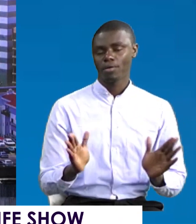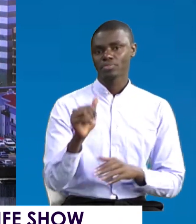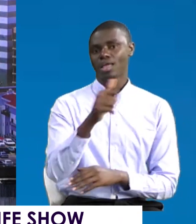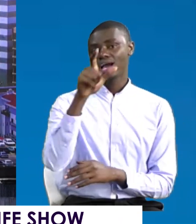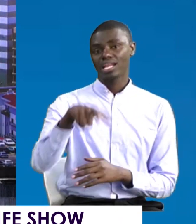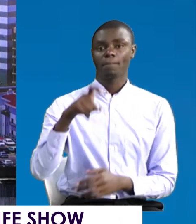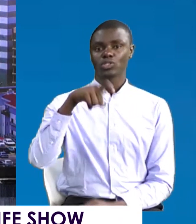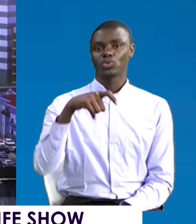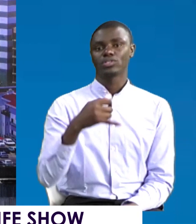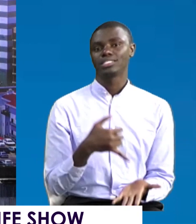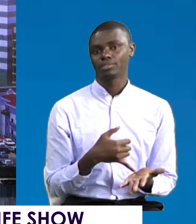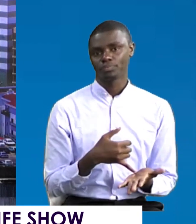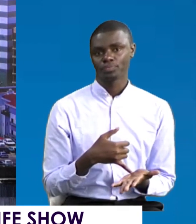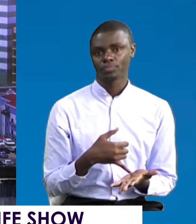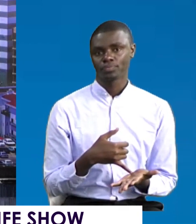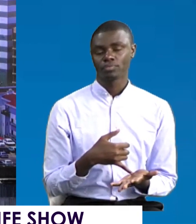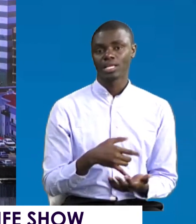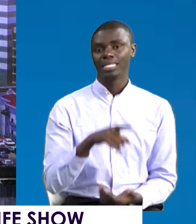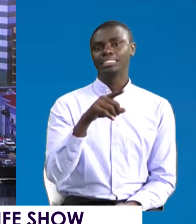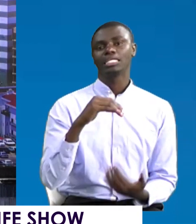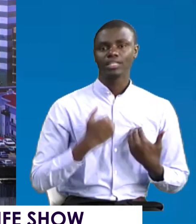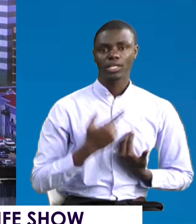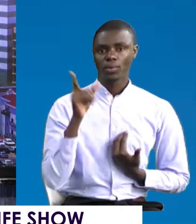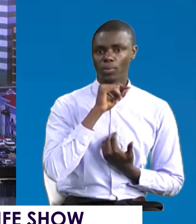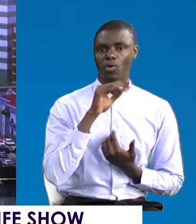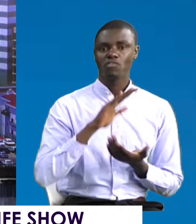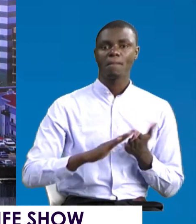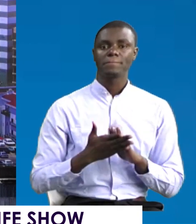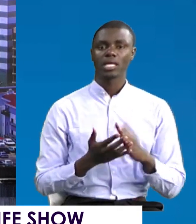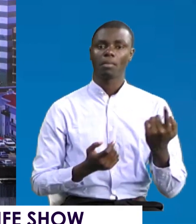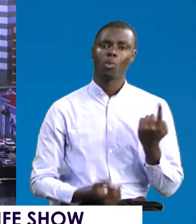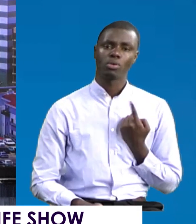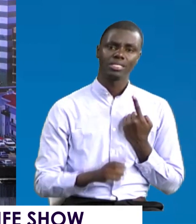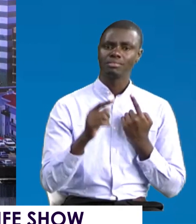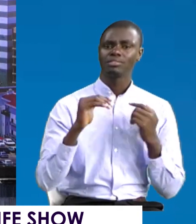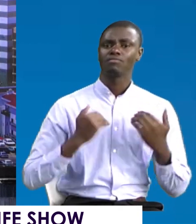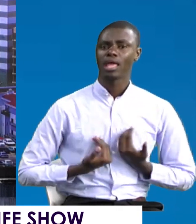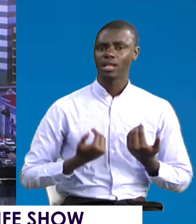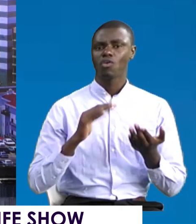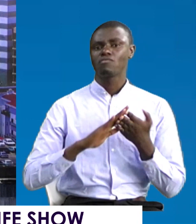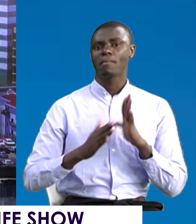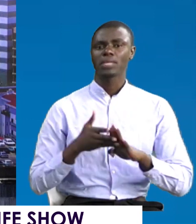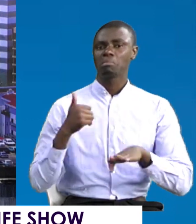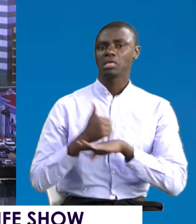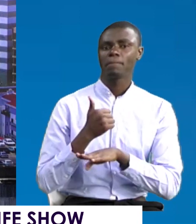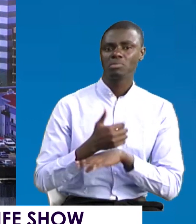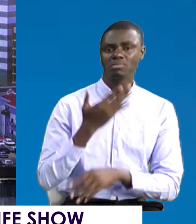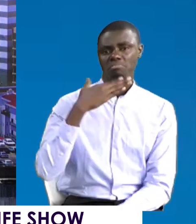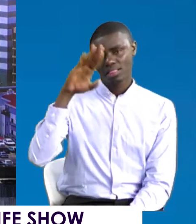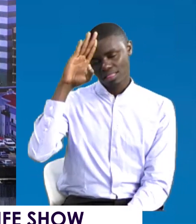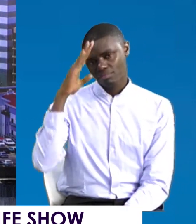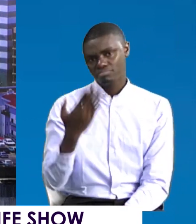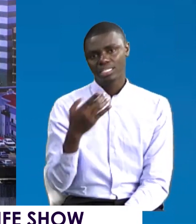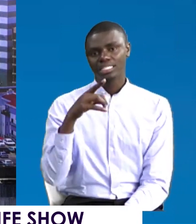Somebody needs it. Are you tired of being lonely? Are you tired of being abused,